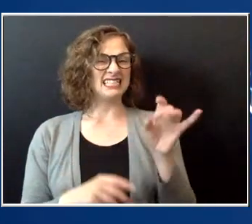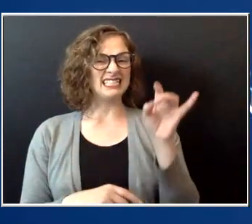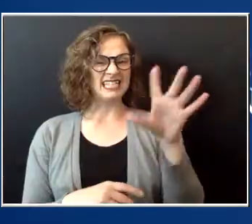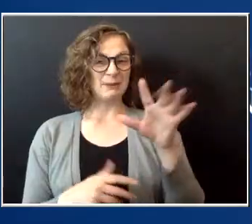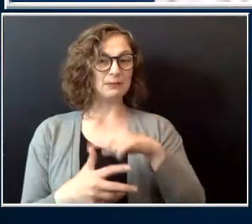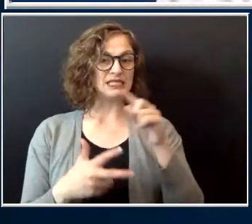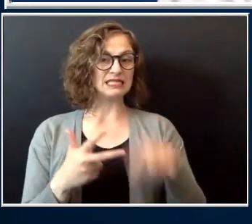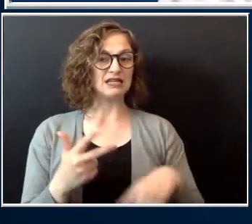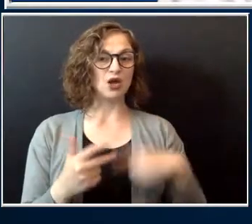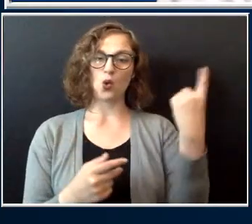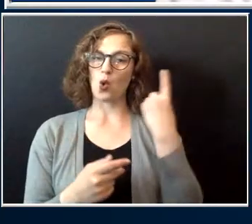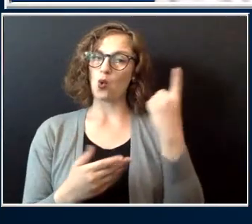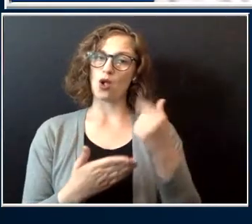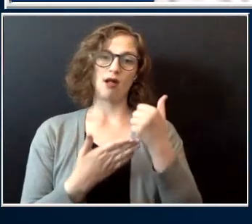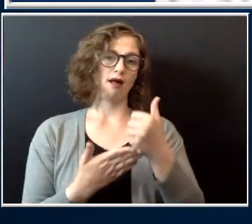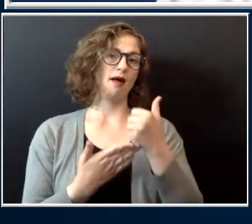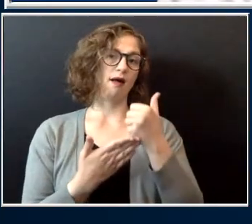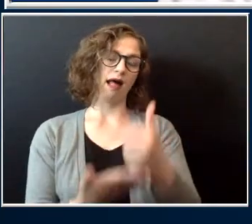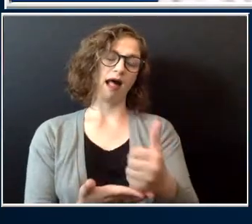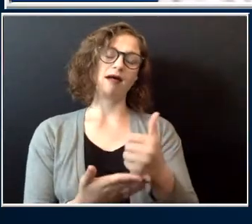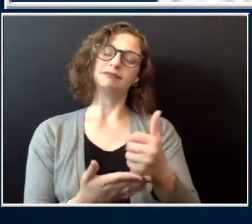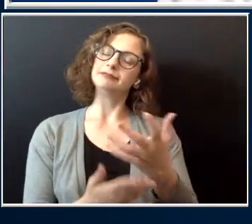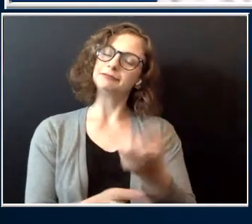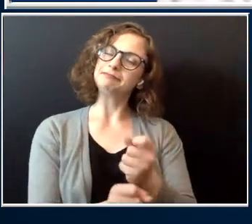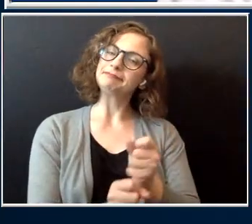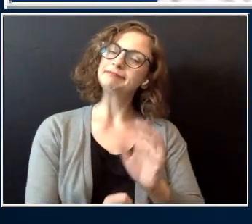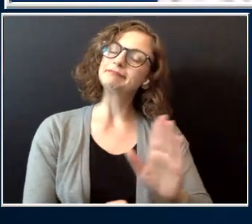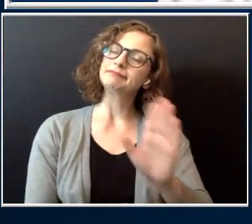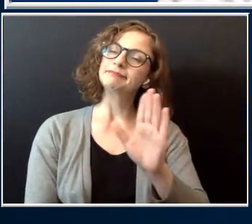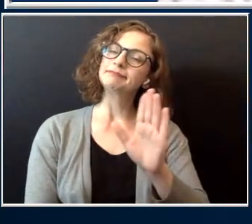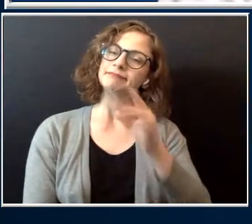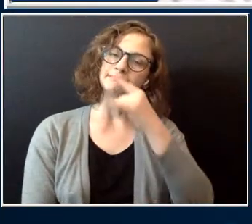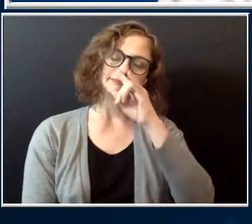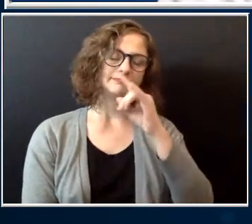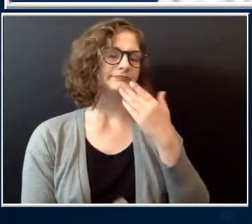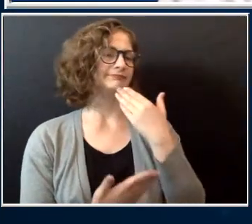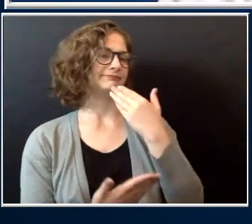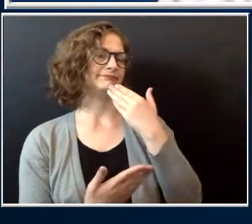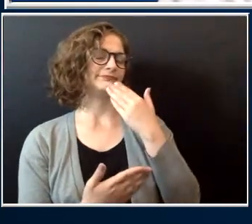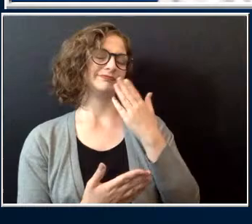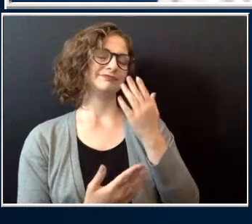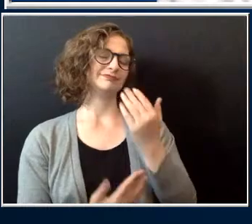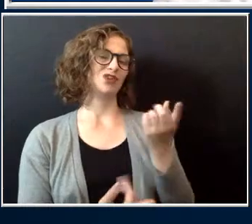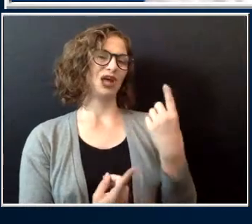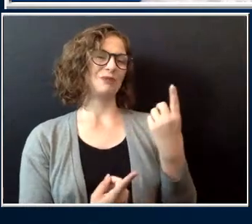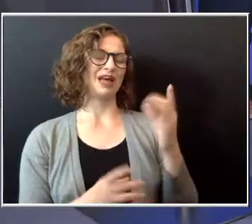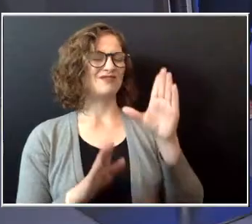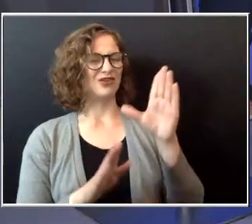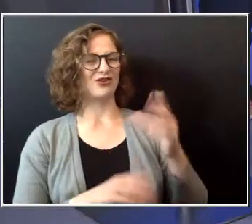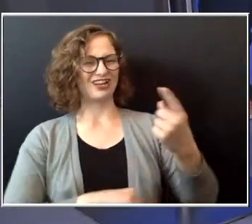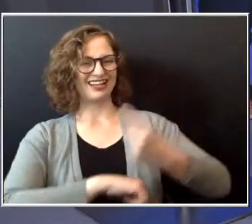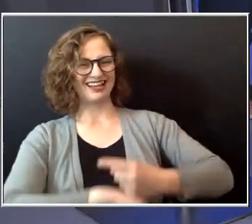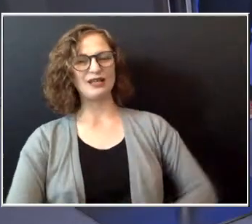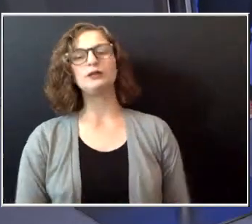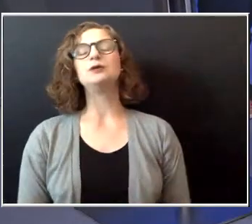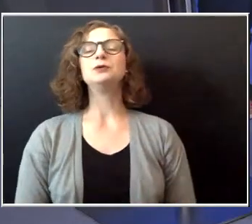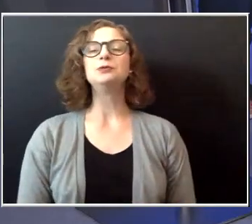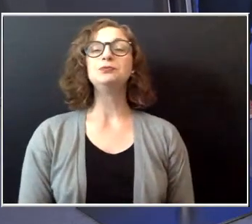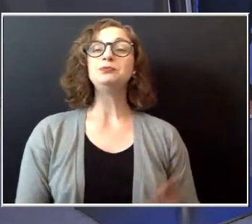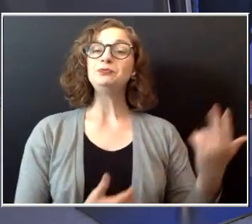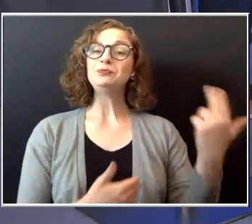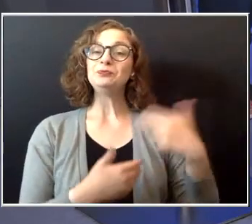protected. All right, well, thank you, sir. I really appreciate you coming down this morning. Have a great day. You too. All right, joining me today are two